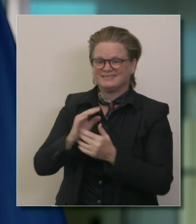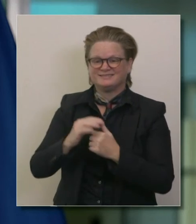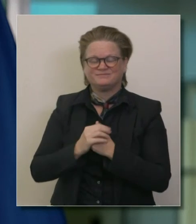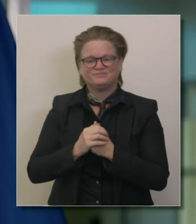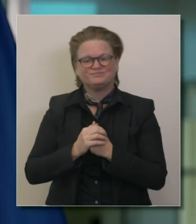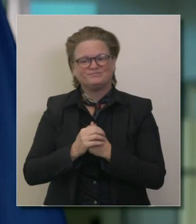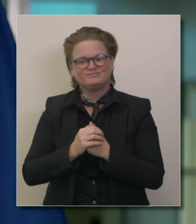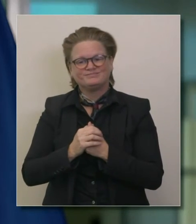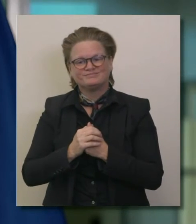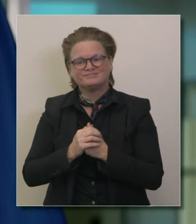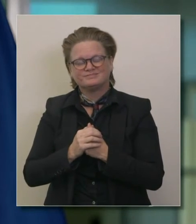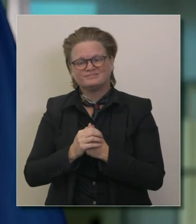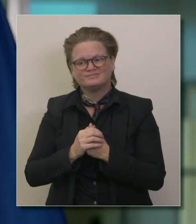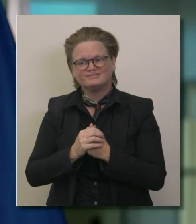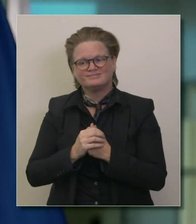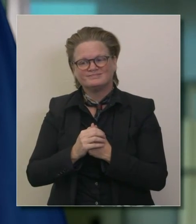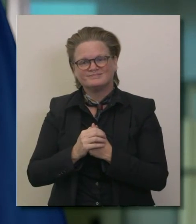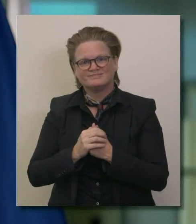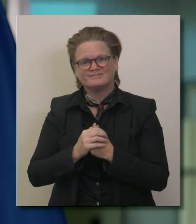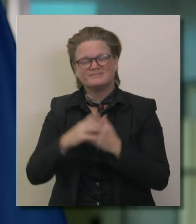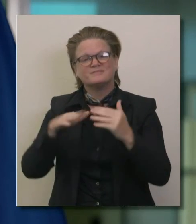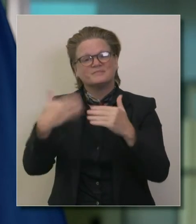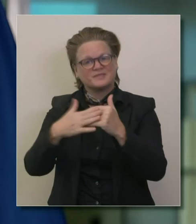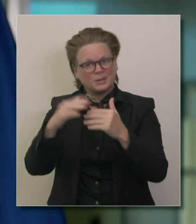Kevin Yamamura, Politico.